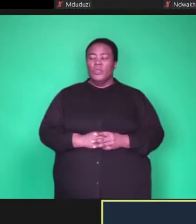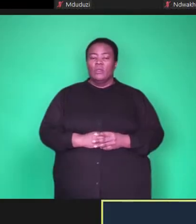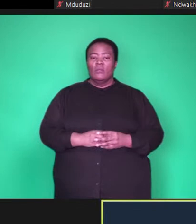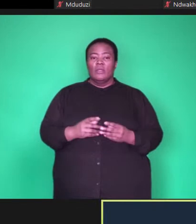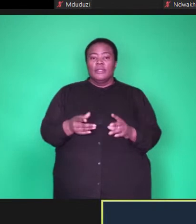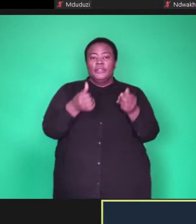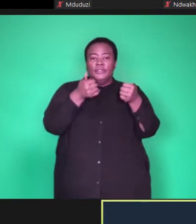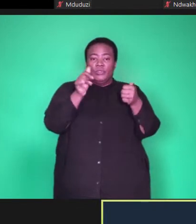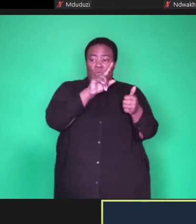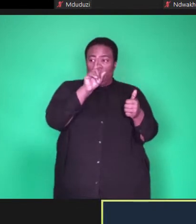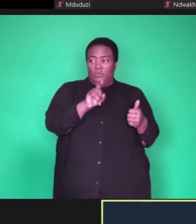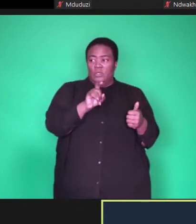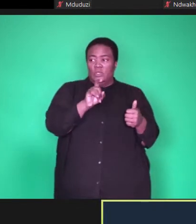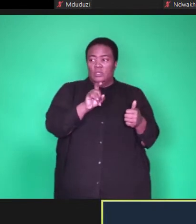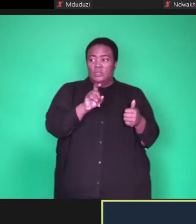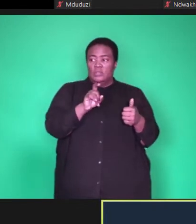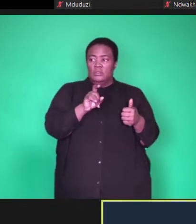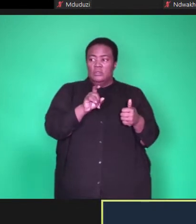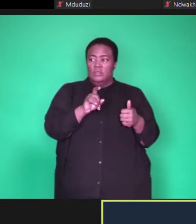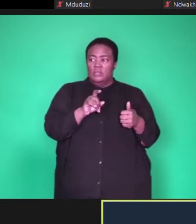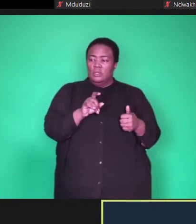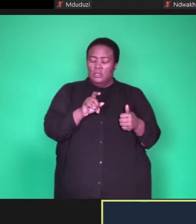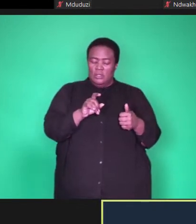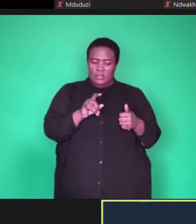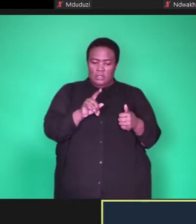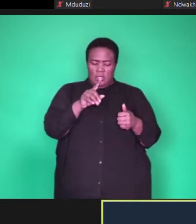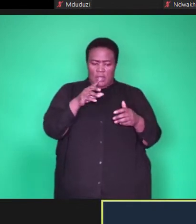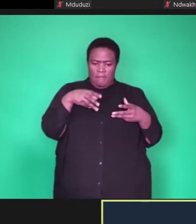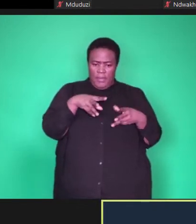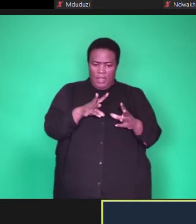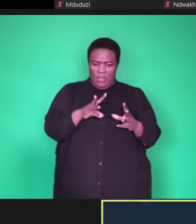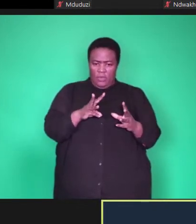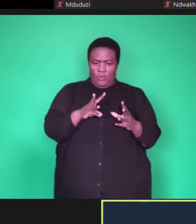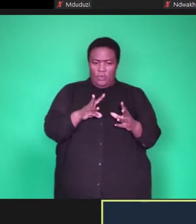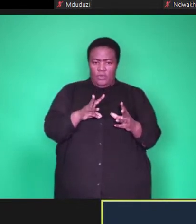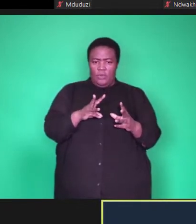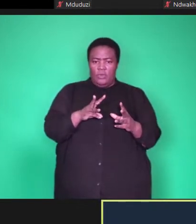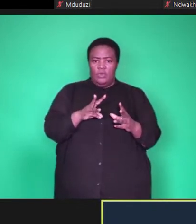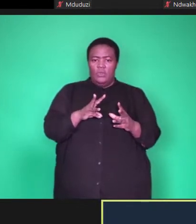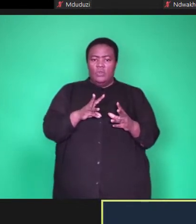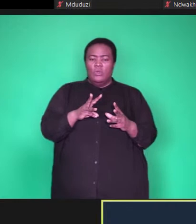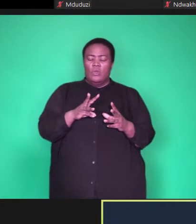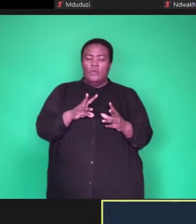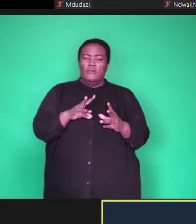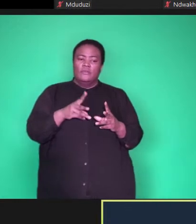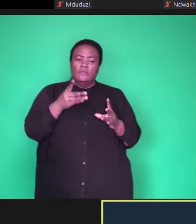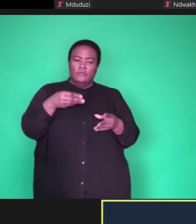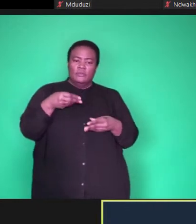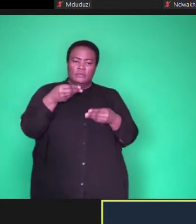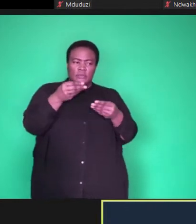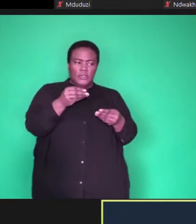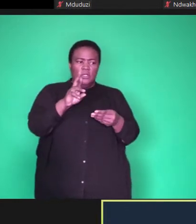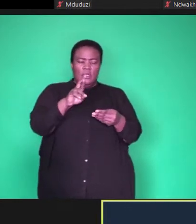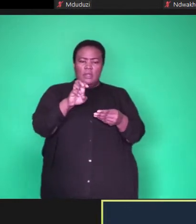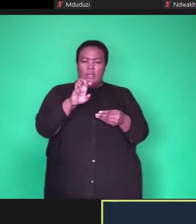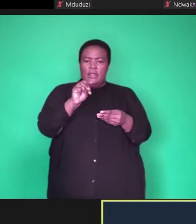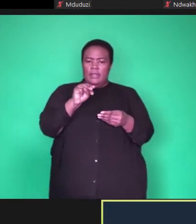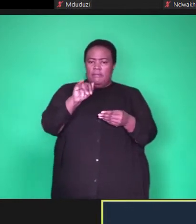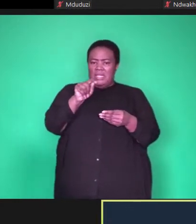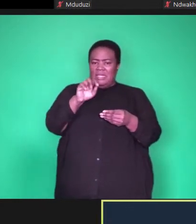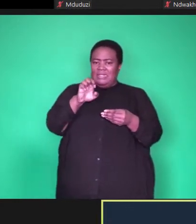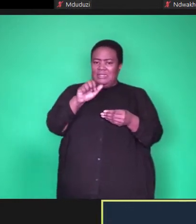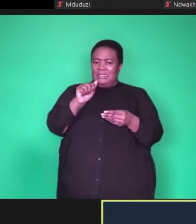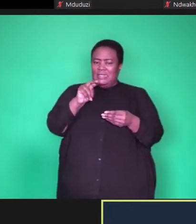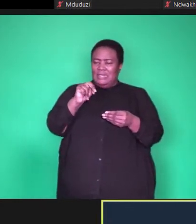all. Vusi, the method of sending the remittances, this is most often done now through